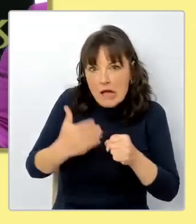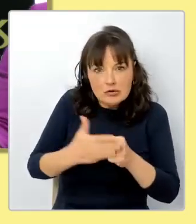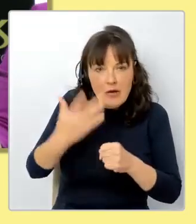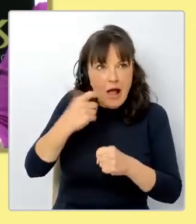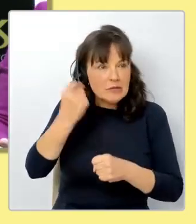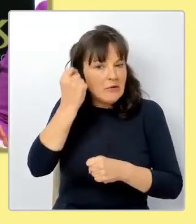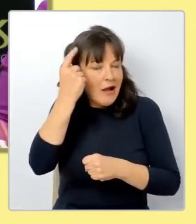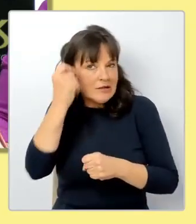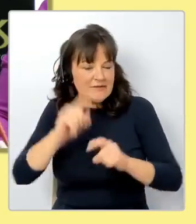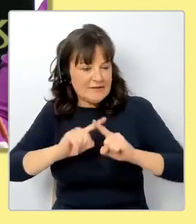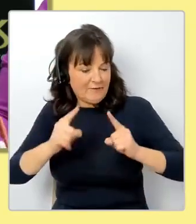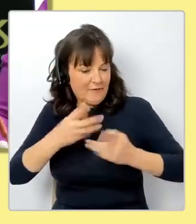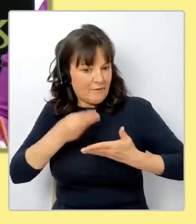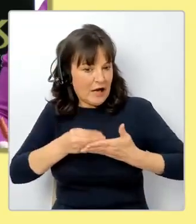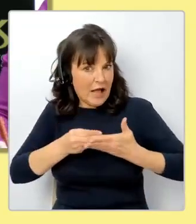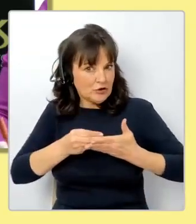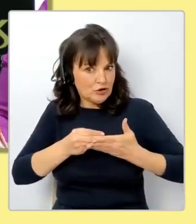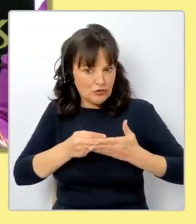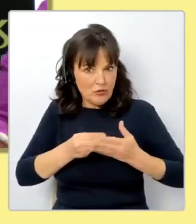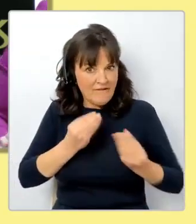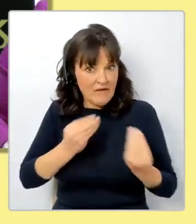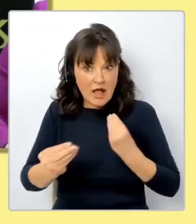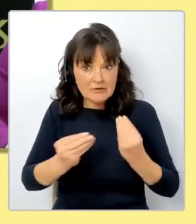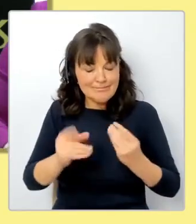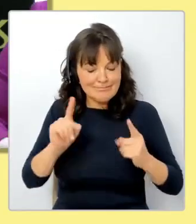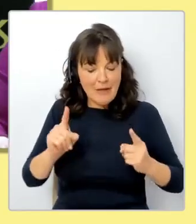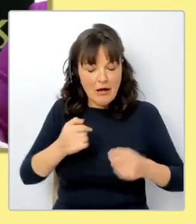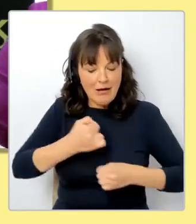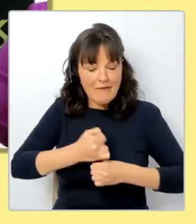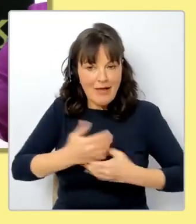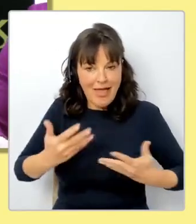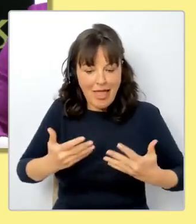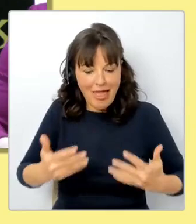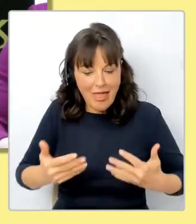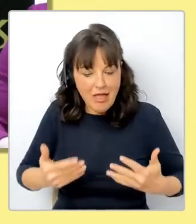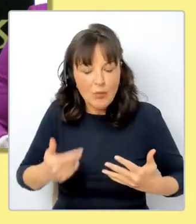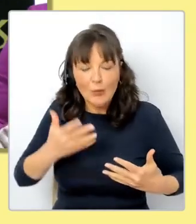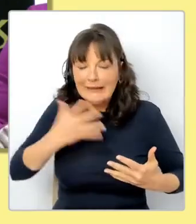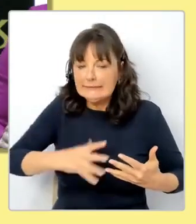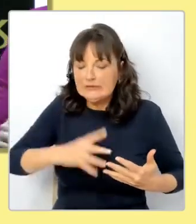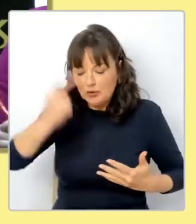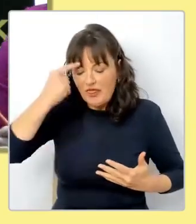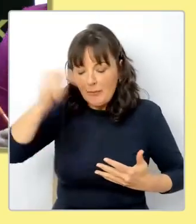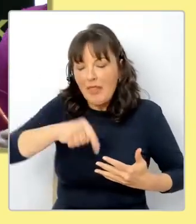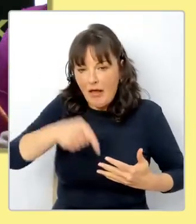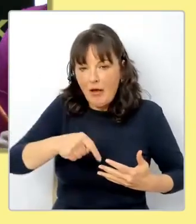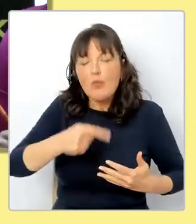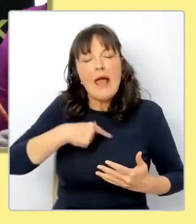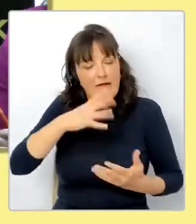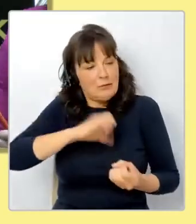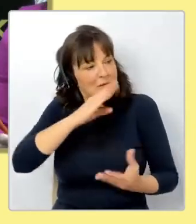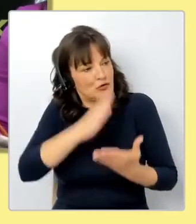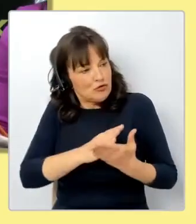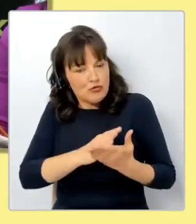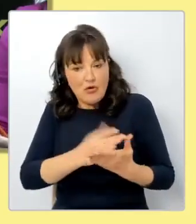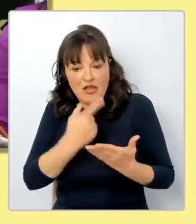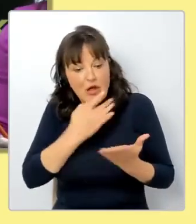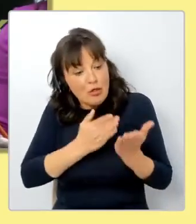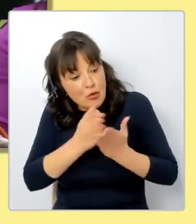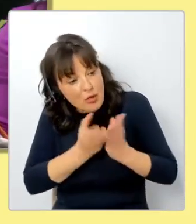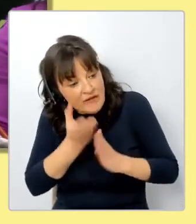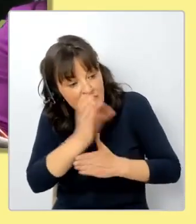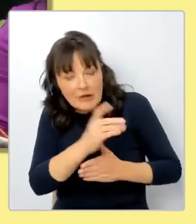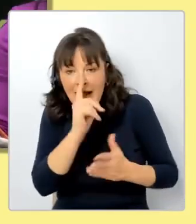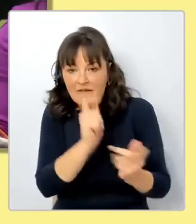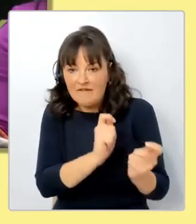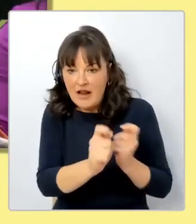flexibilities, and the government hasn't moved on them. We should move on them. We should ensure there's flexibility within the funding, loosening